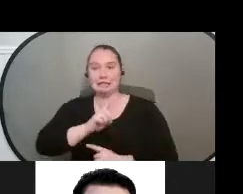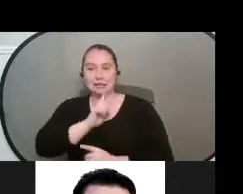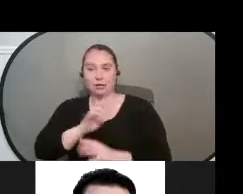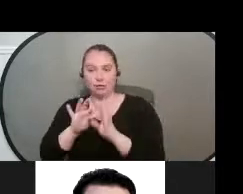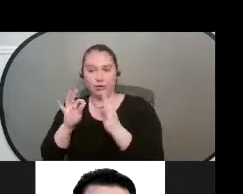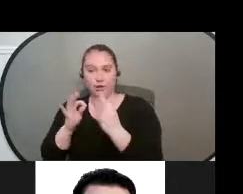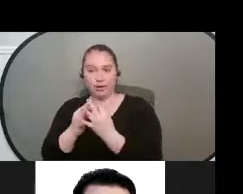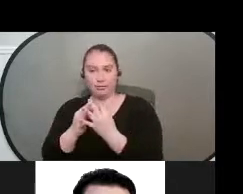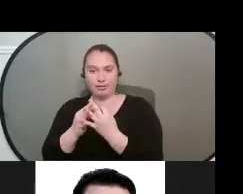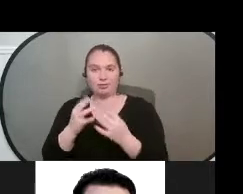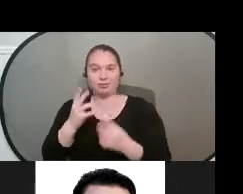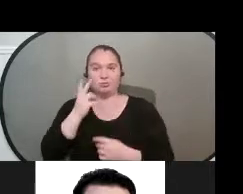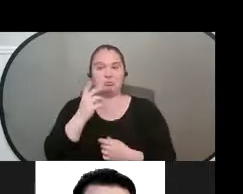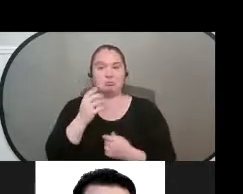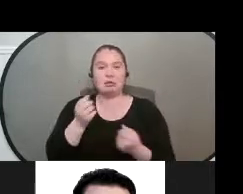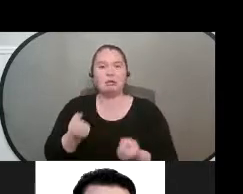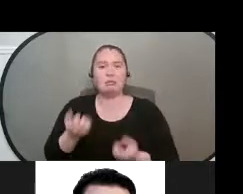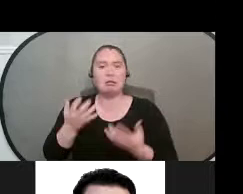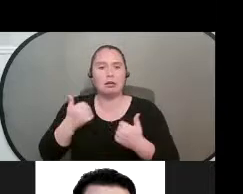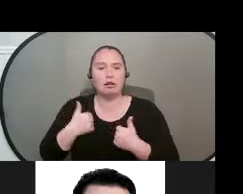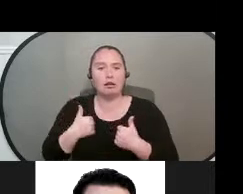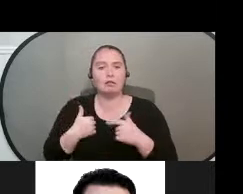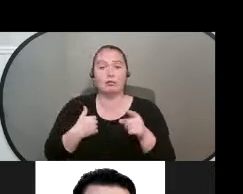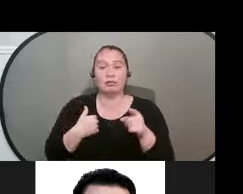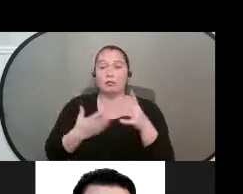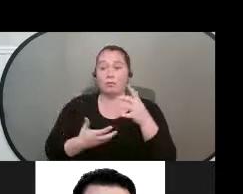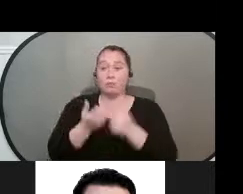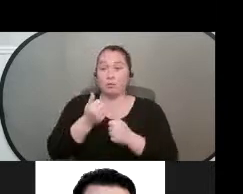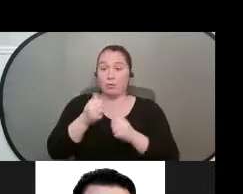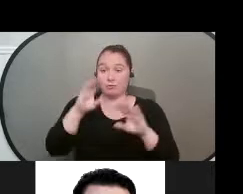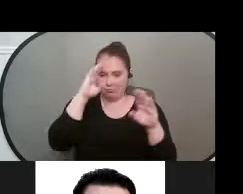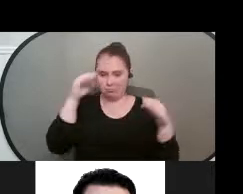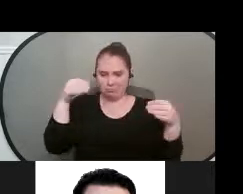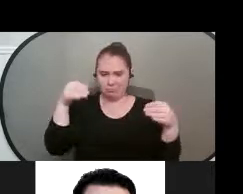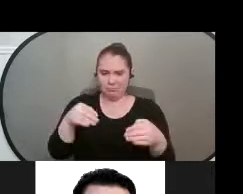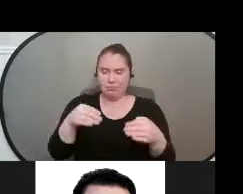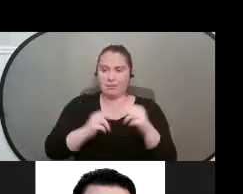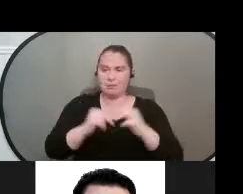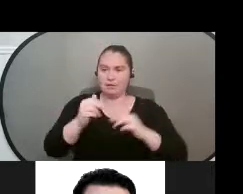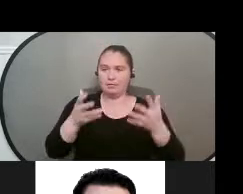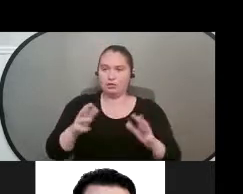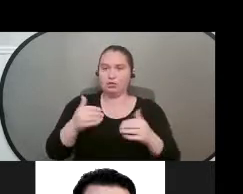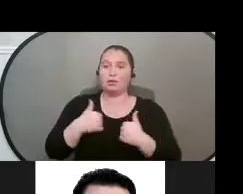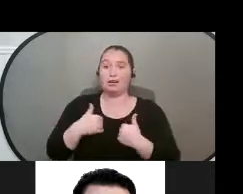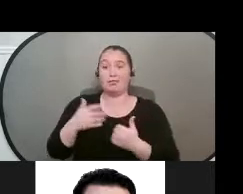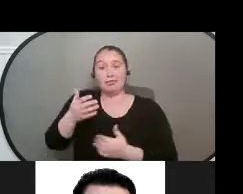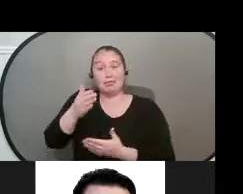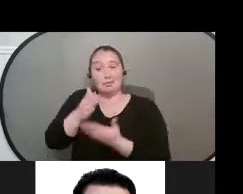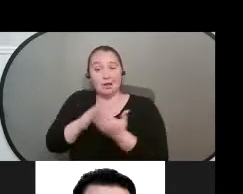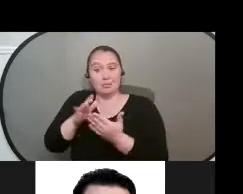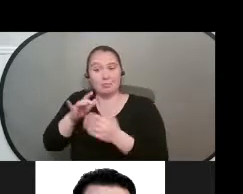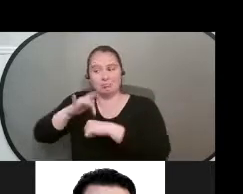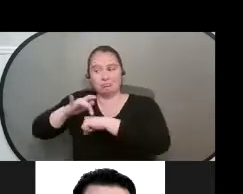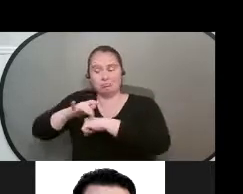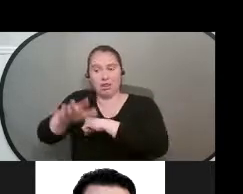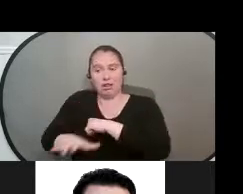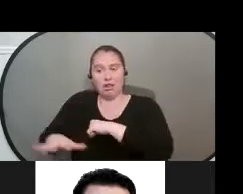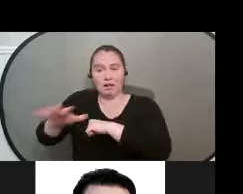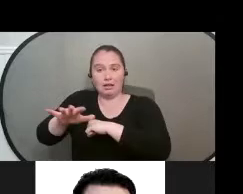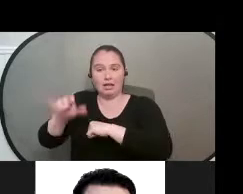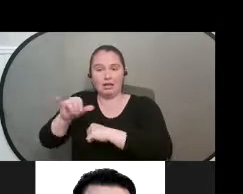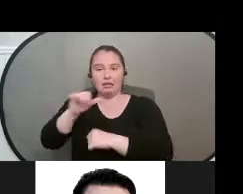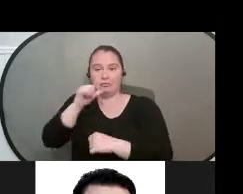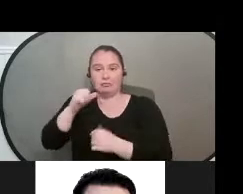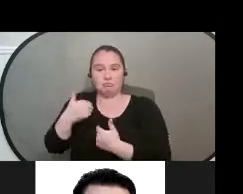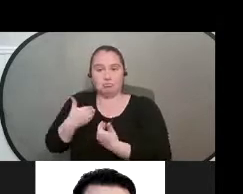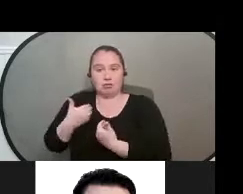majority of the Waco boundary is primarily built out. We do have some vacant land in the southern part of the district and